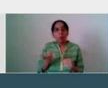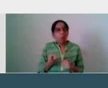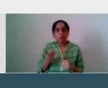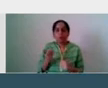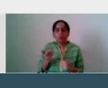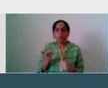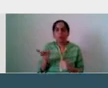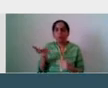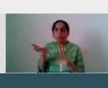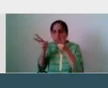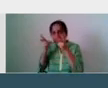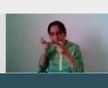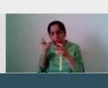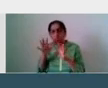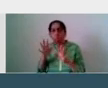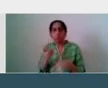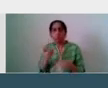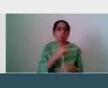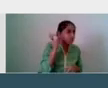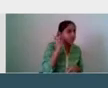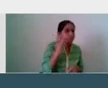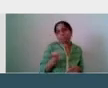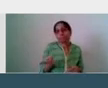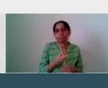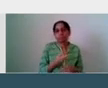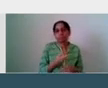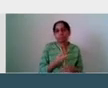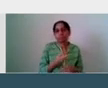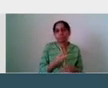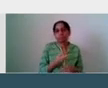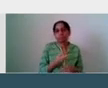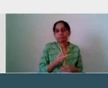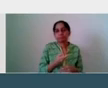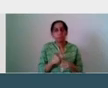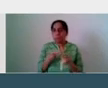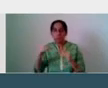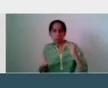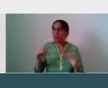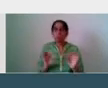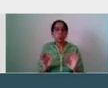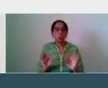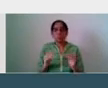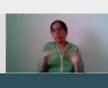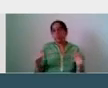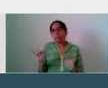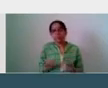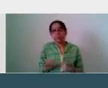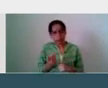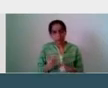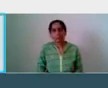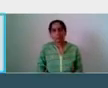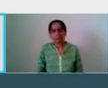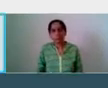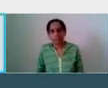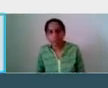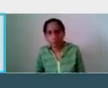acquisition of sign language and spoken language okay now another very important area where there have